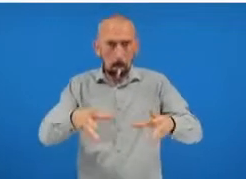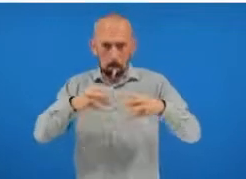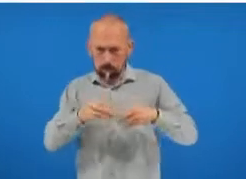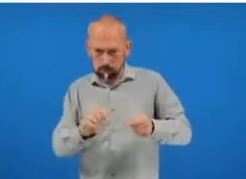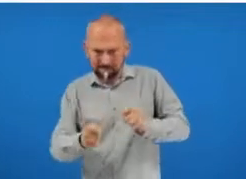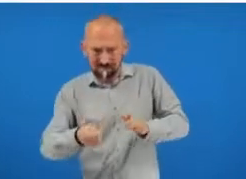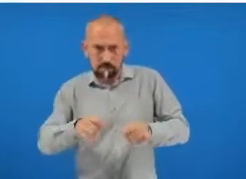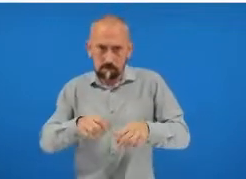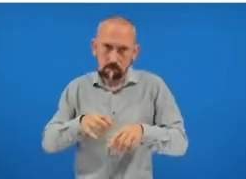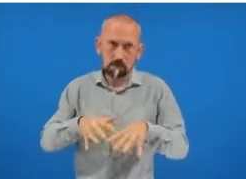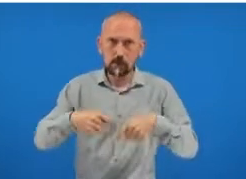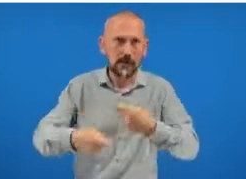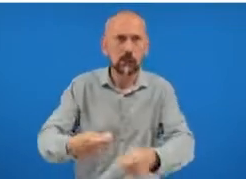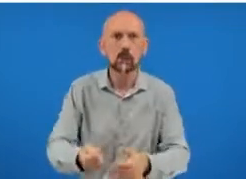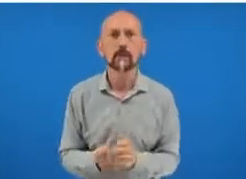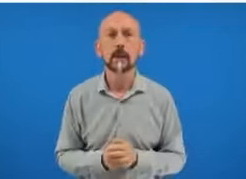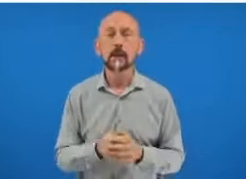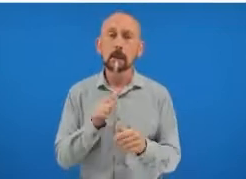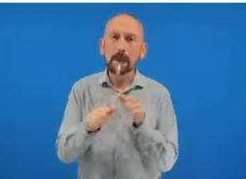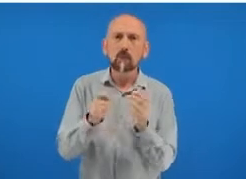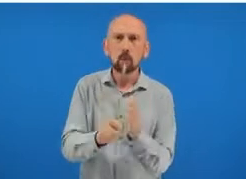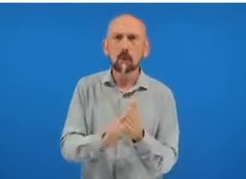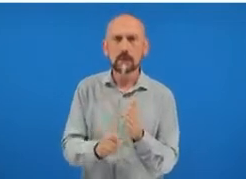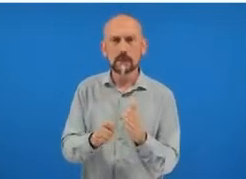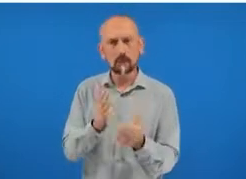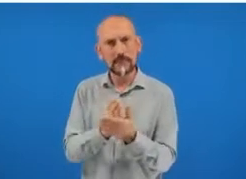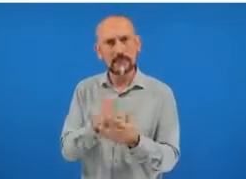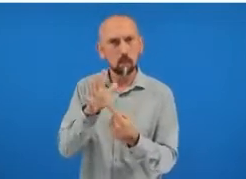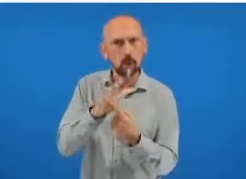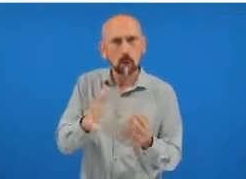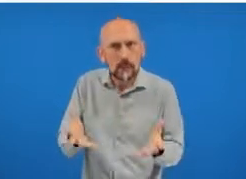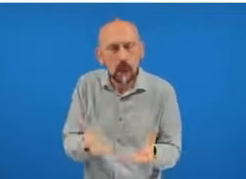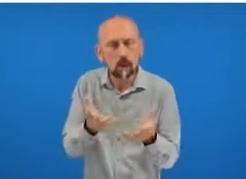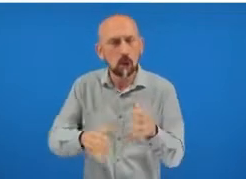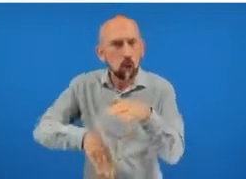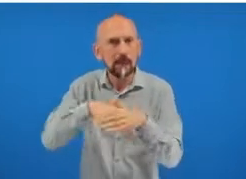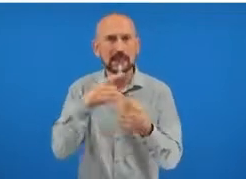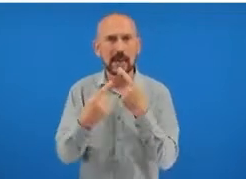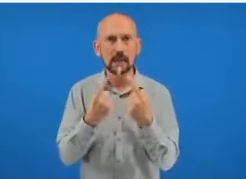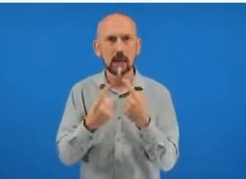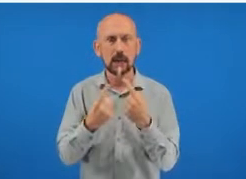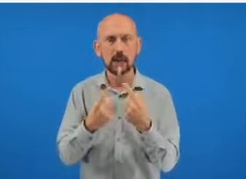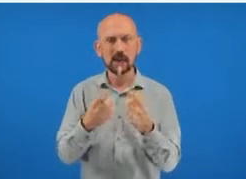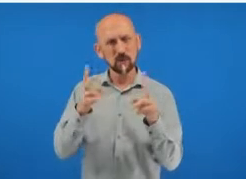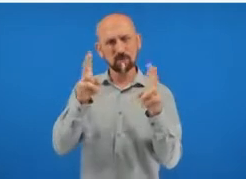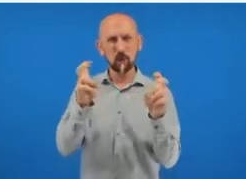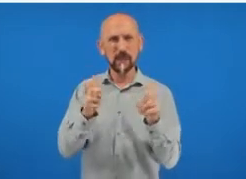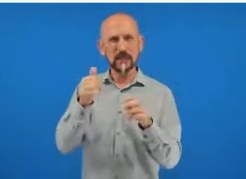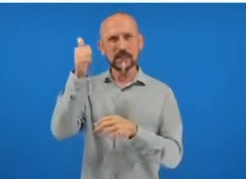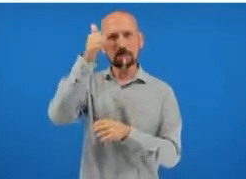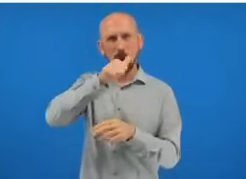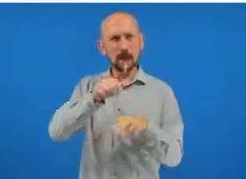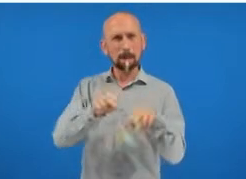encourages complete data using something we call smart metrics, where if you're counting, say, recovery or